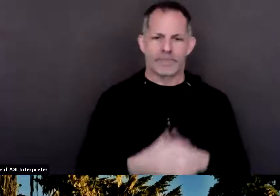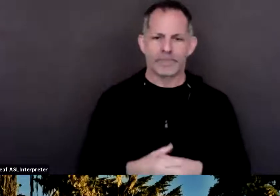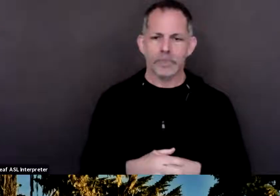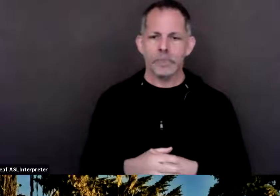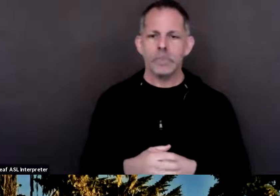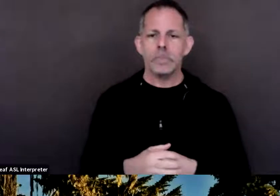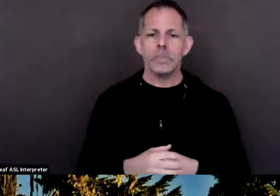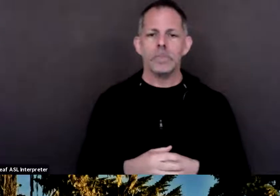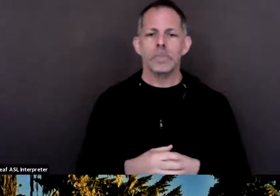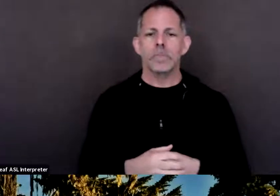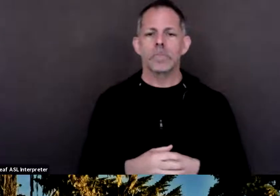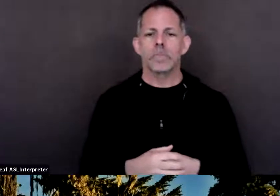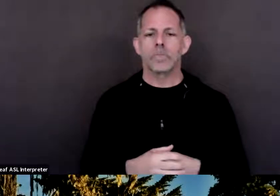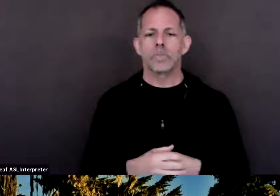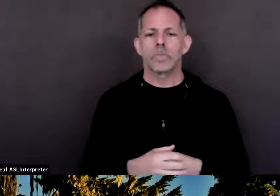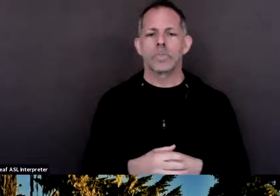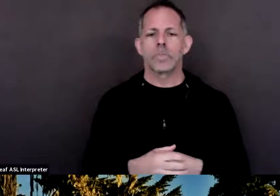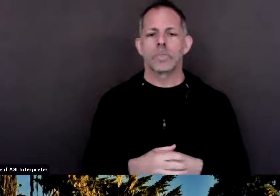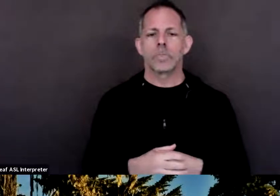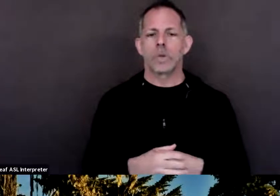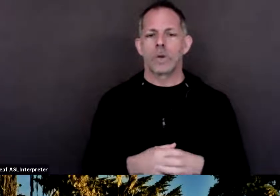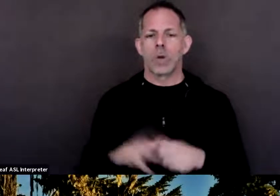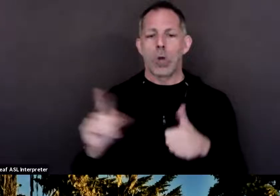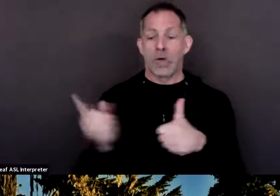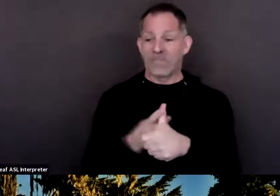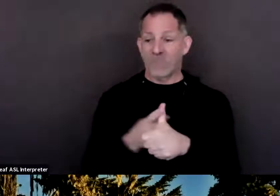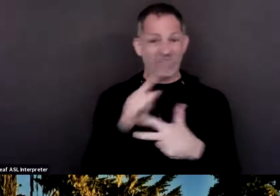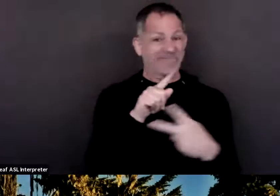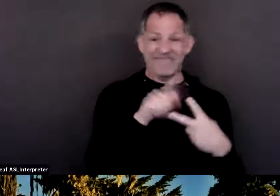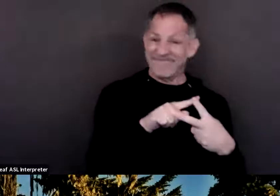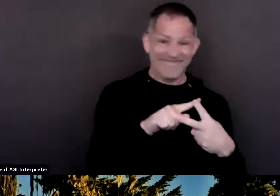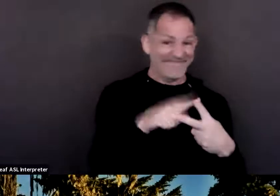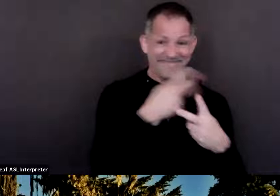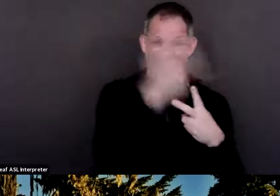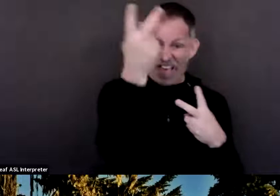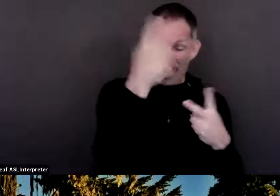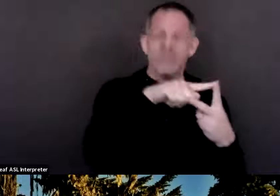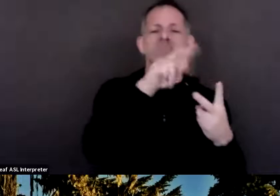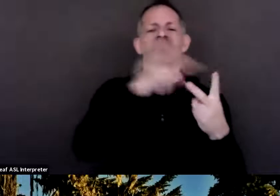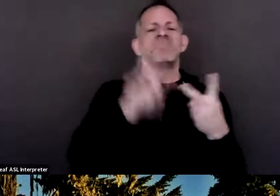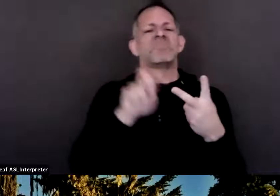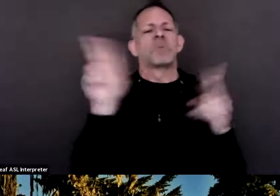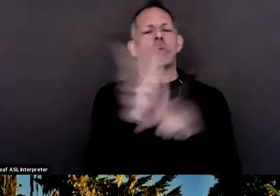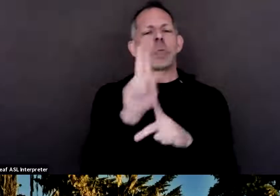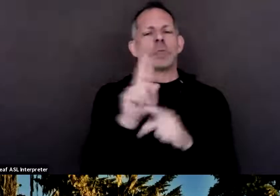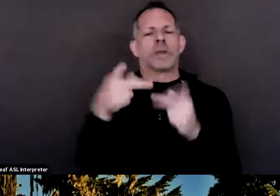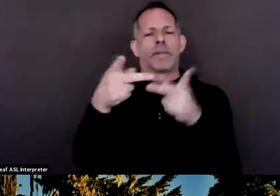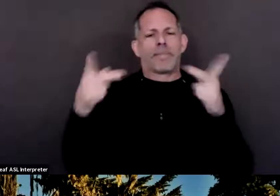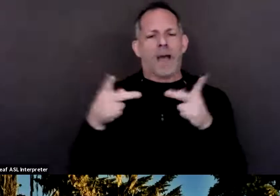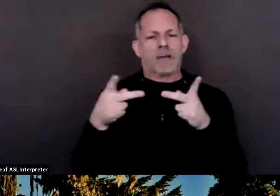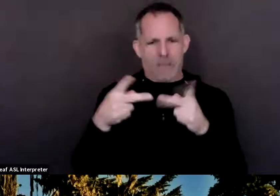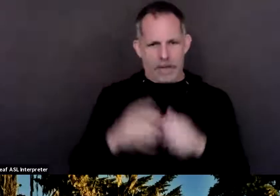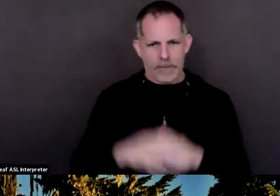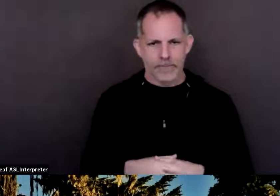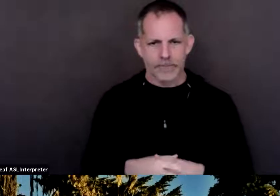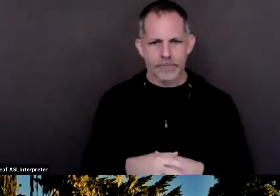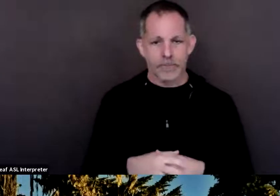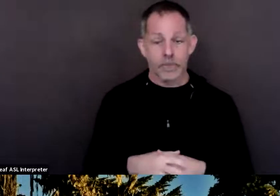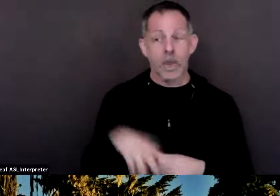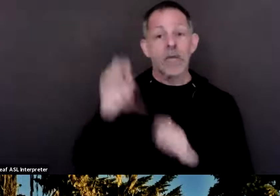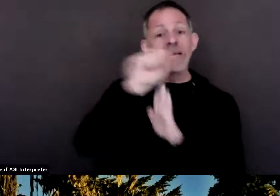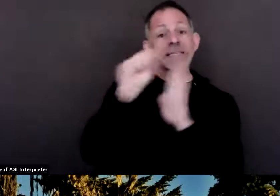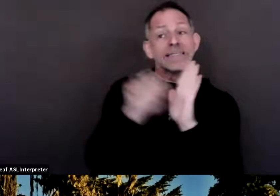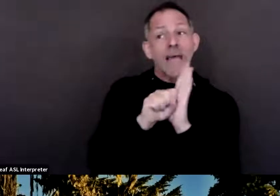is still stripping our supply from the state and federal governments. So that remains a bit of a problem, but we're trying to